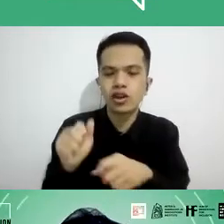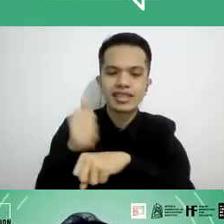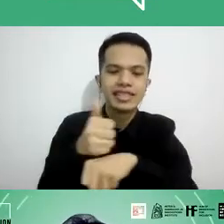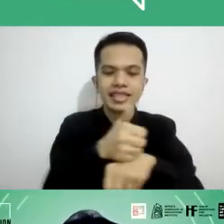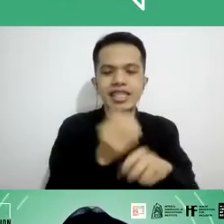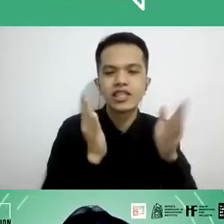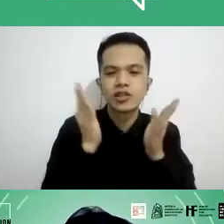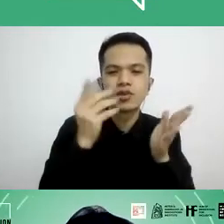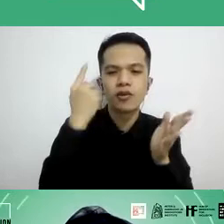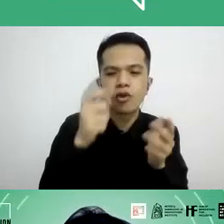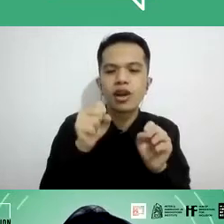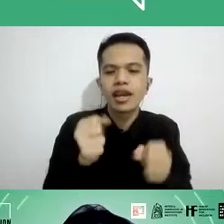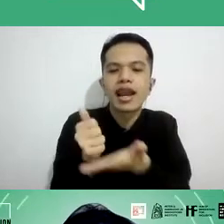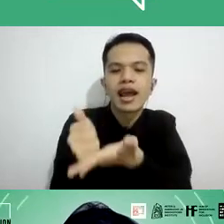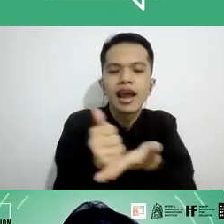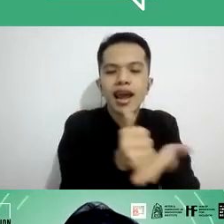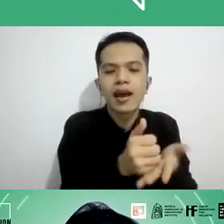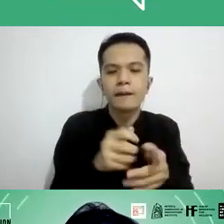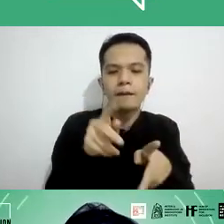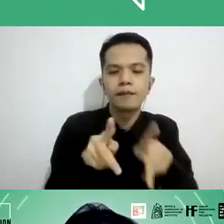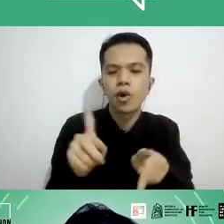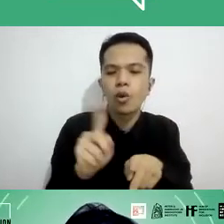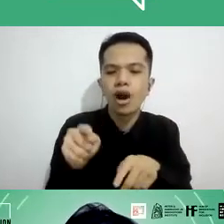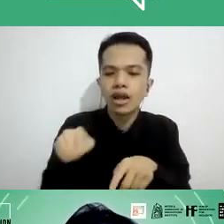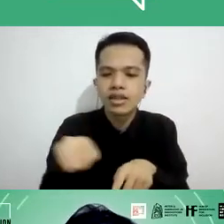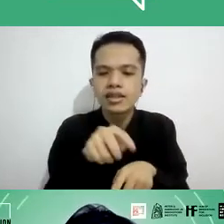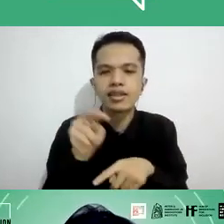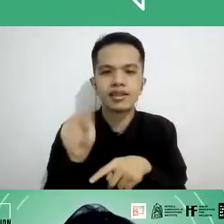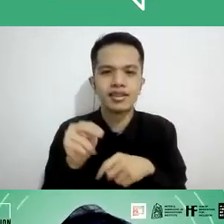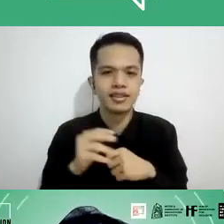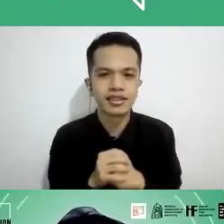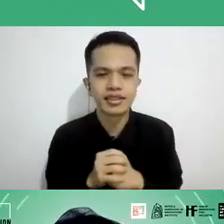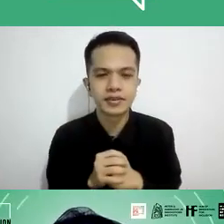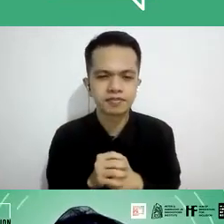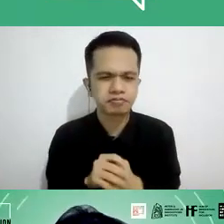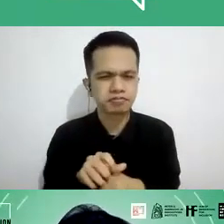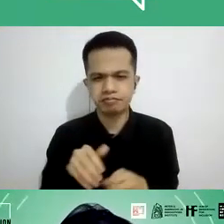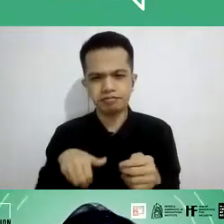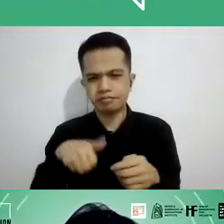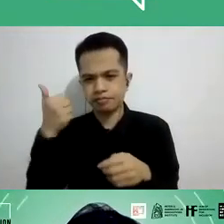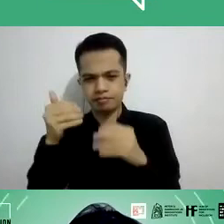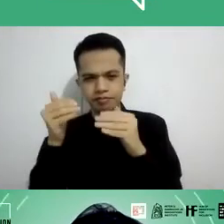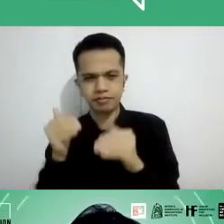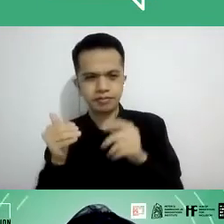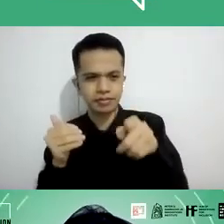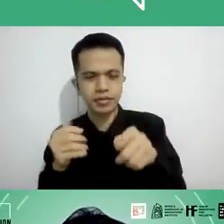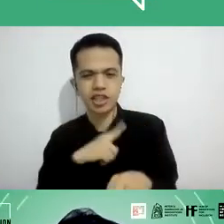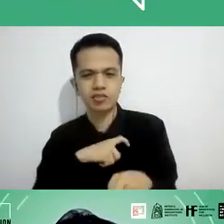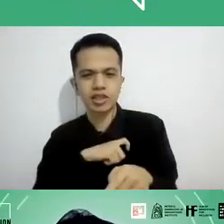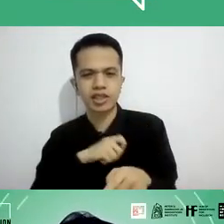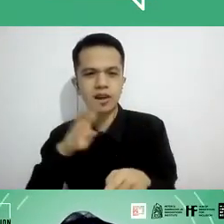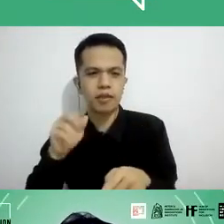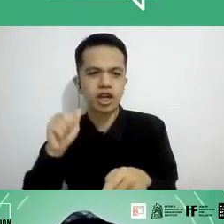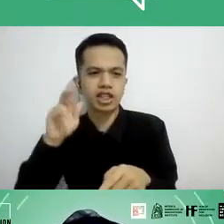to assist citizens for what they need. So the next example is for Barcelona. So I like